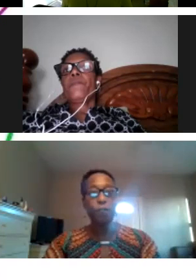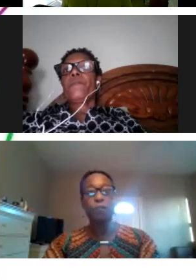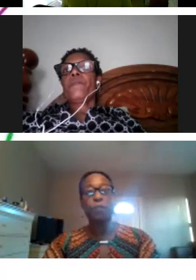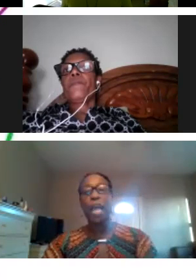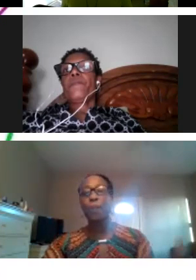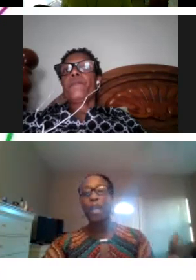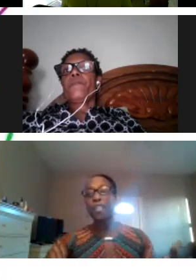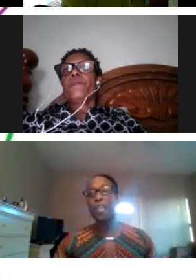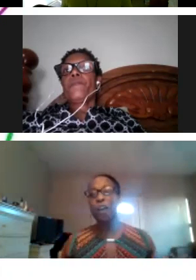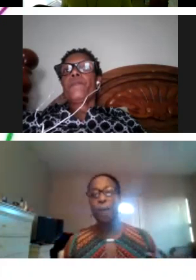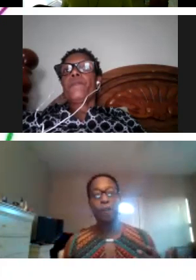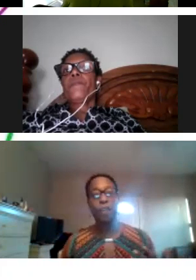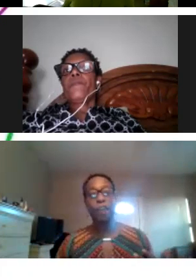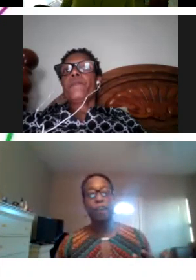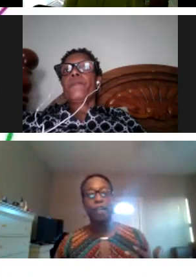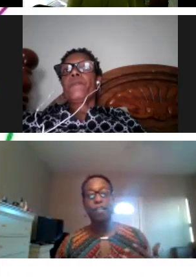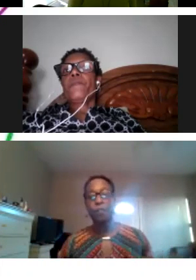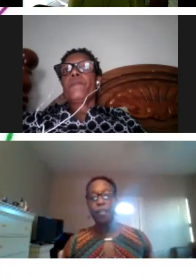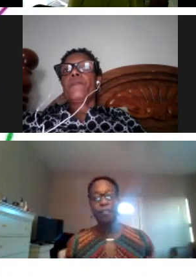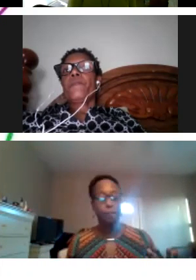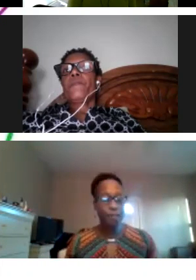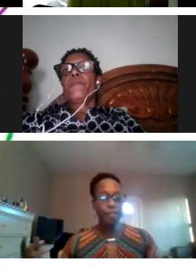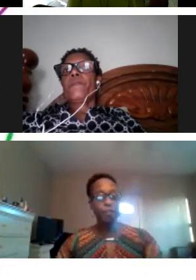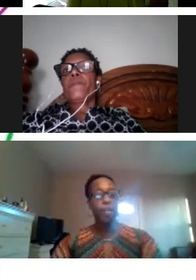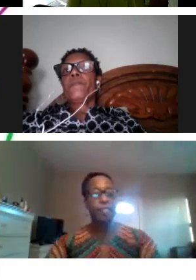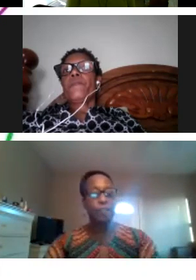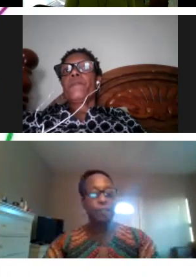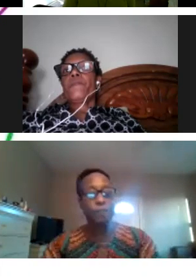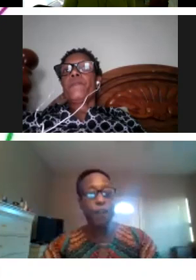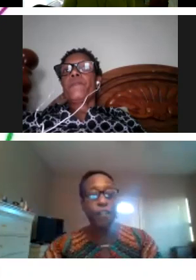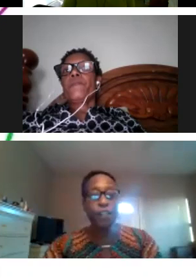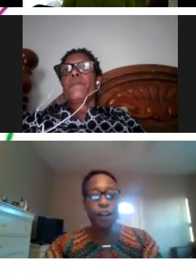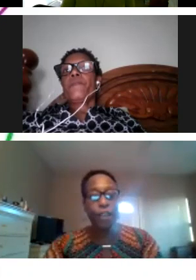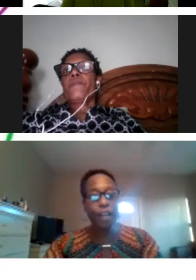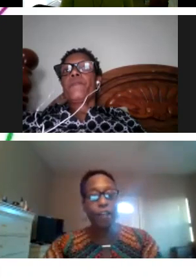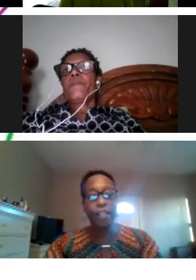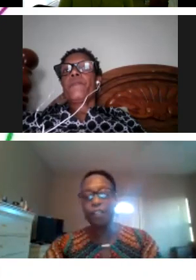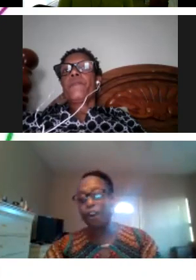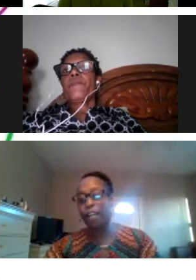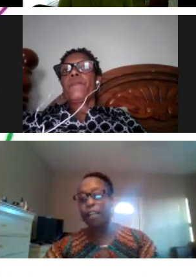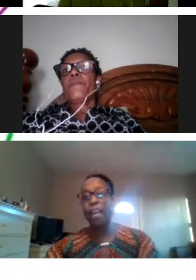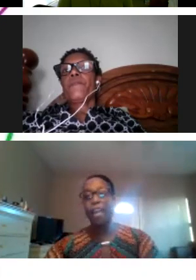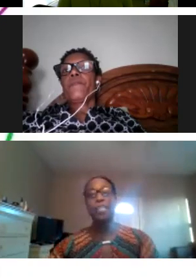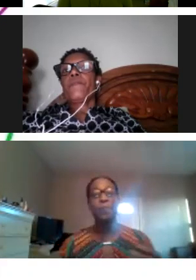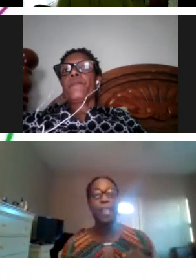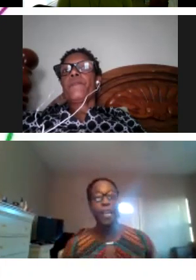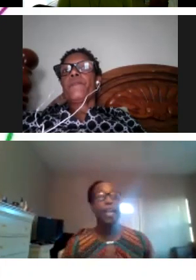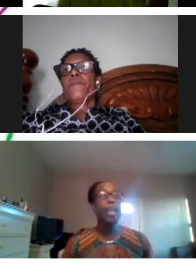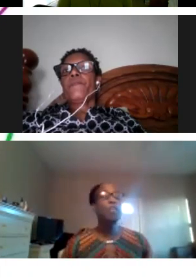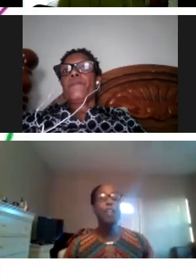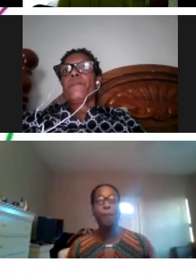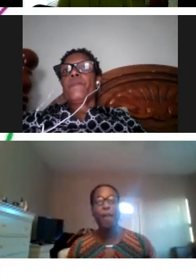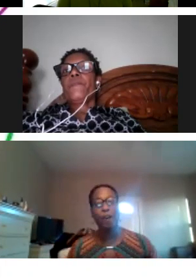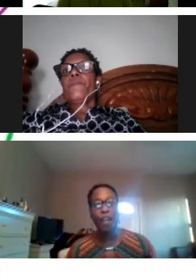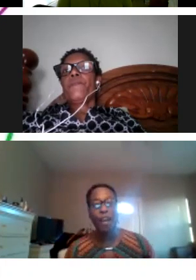So, how do we actually talk about healthcare? Some tips and tricks. First, you don't get lost in the jargon. As I was saying,